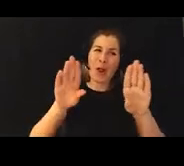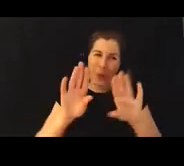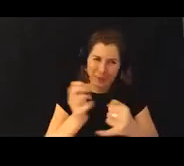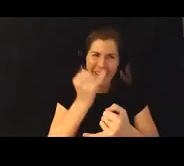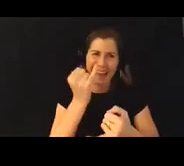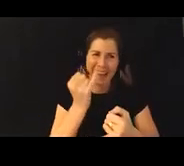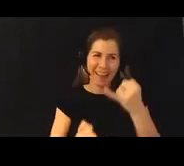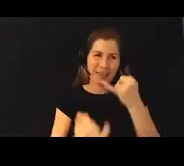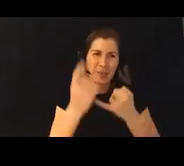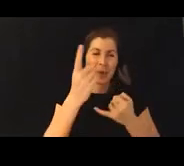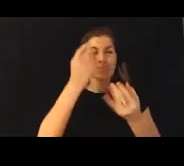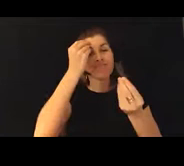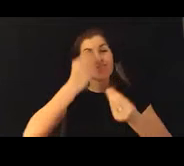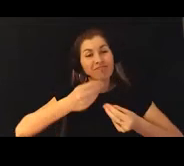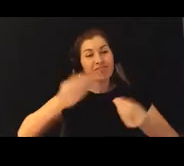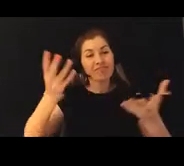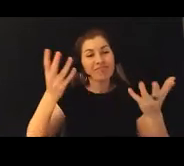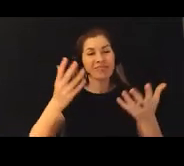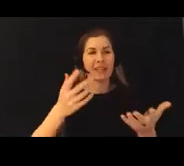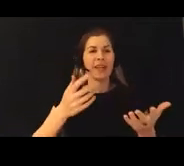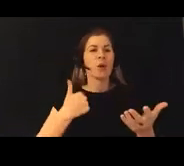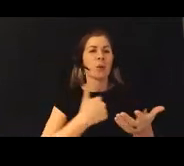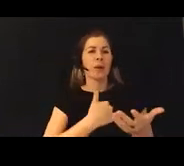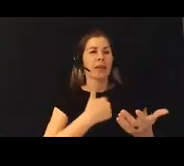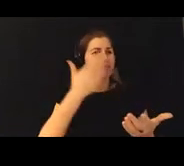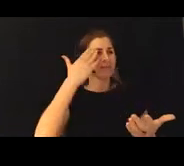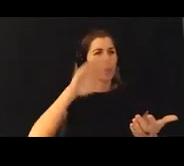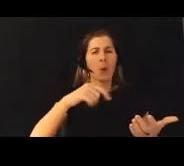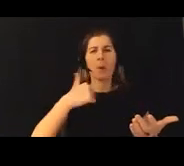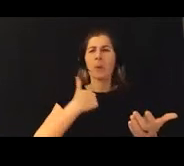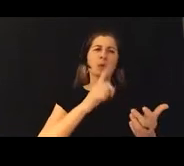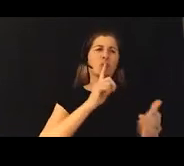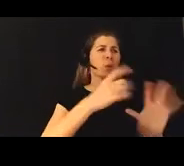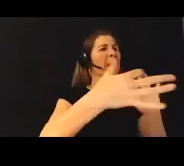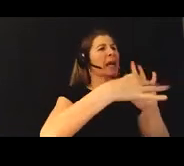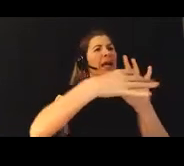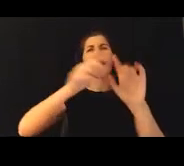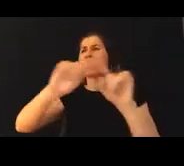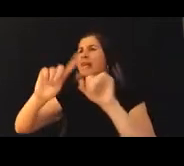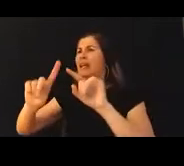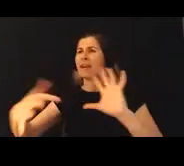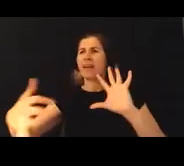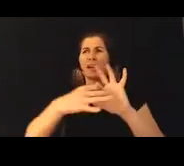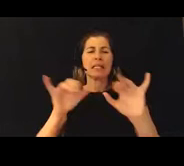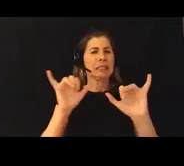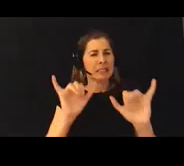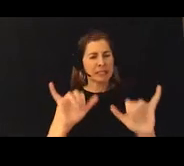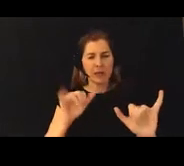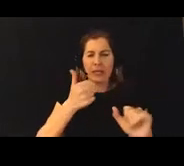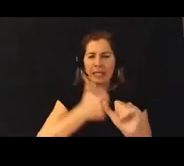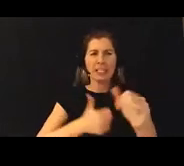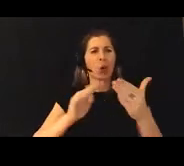we would like to close with a land acknowledgement. We are joining from different locations, but we acknowledge that every community owes its existence